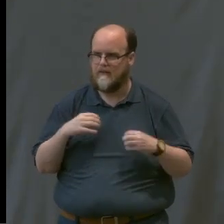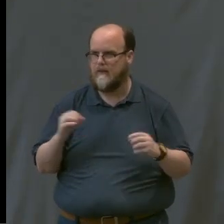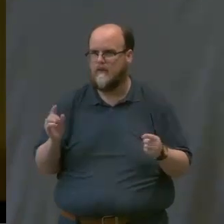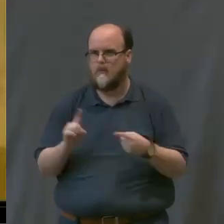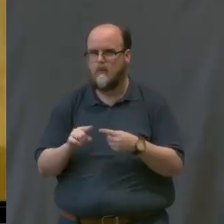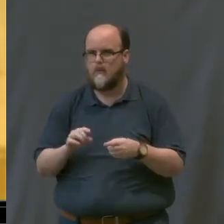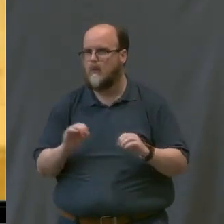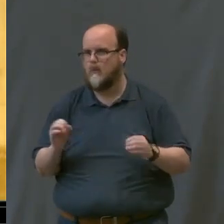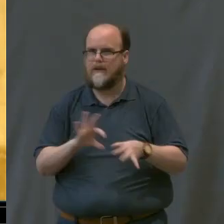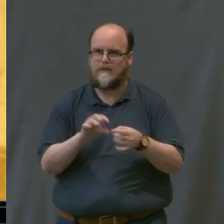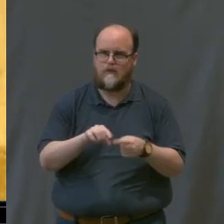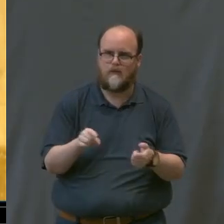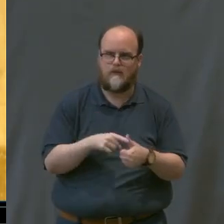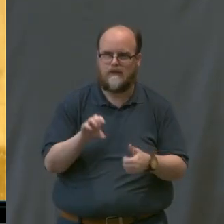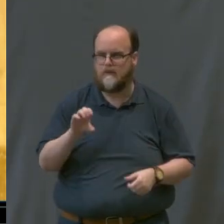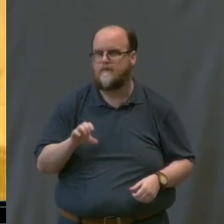Christians.